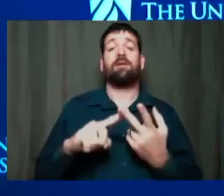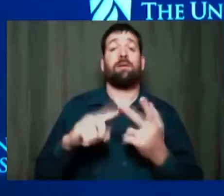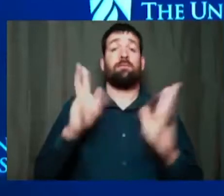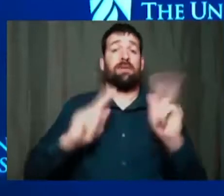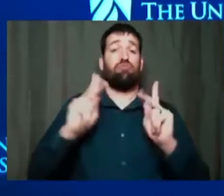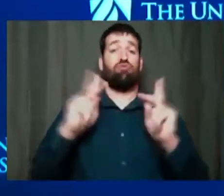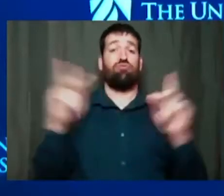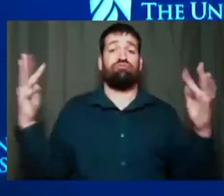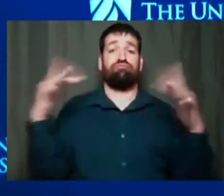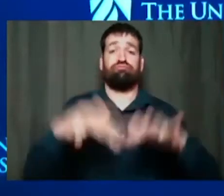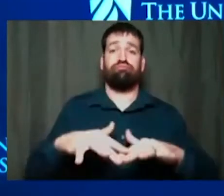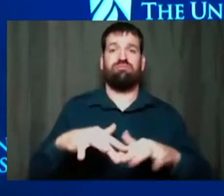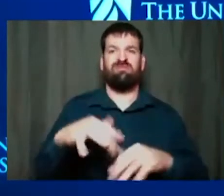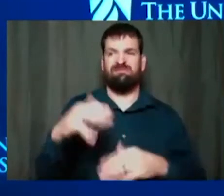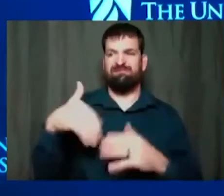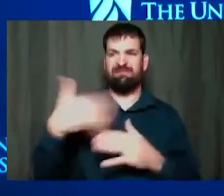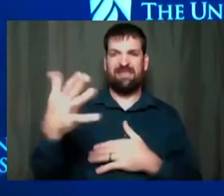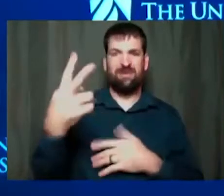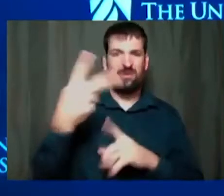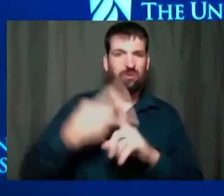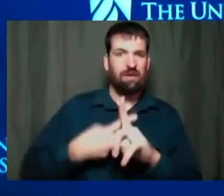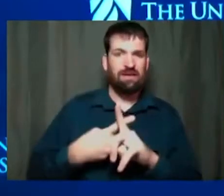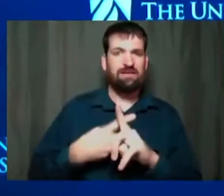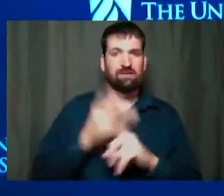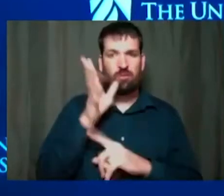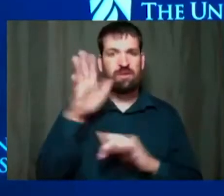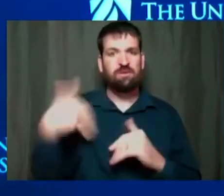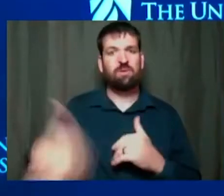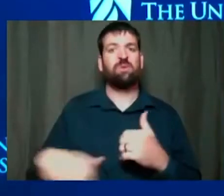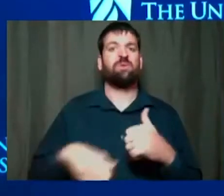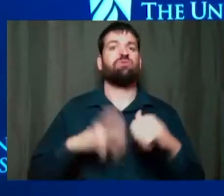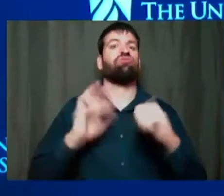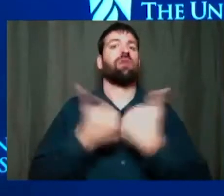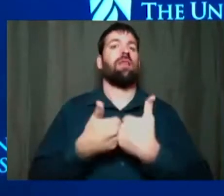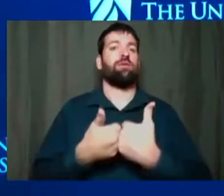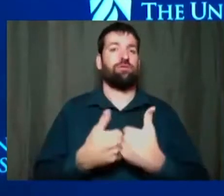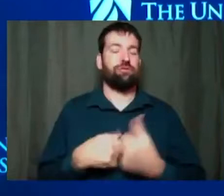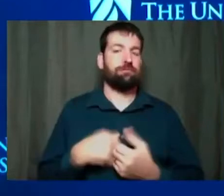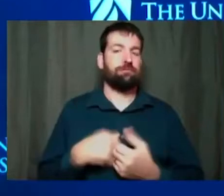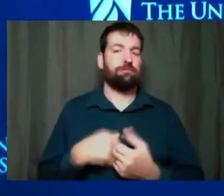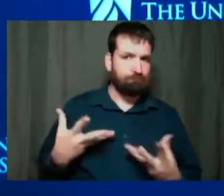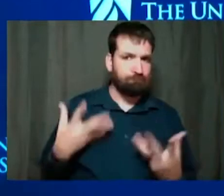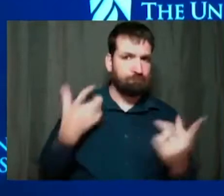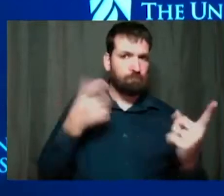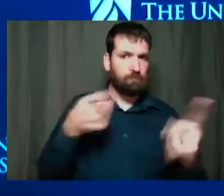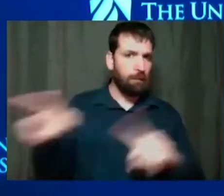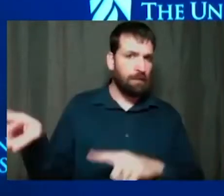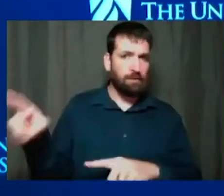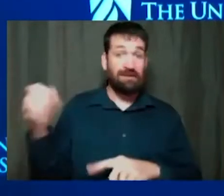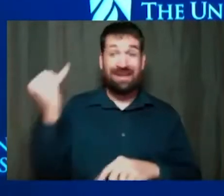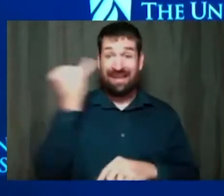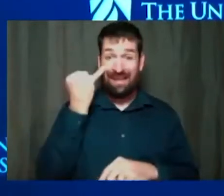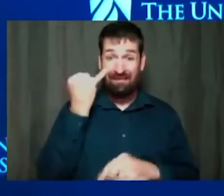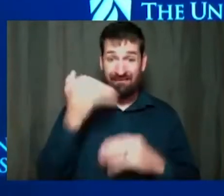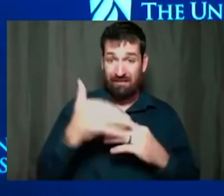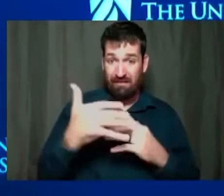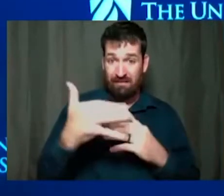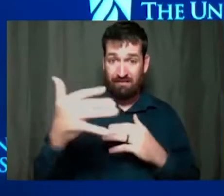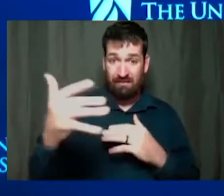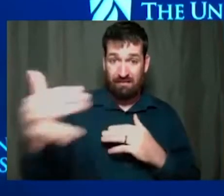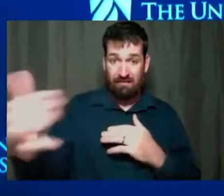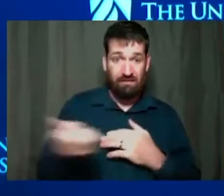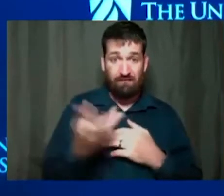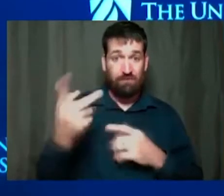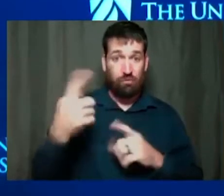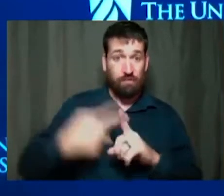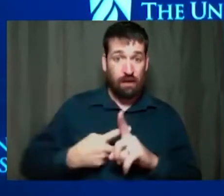2 months will be the challenge, and to really tell us what's going on. If we can get through the next few months, I think that's a